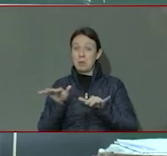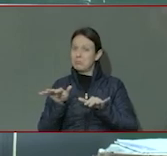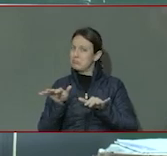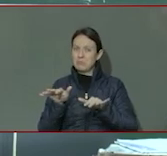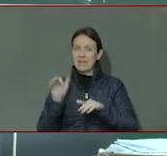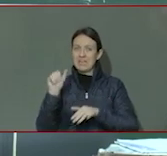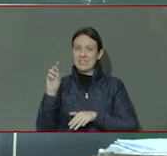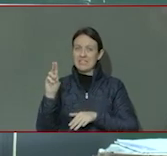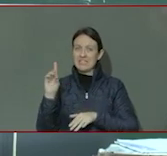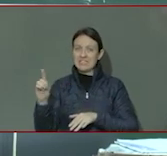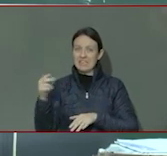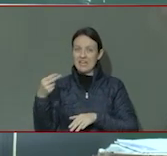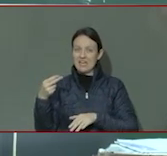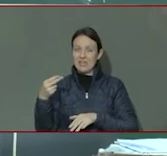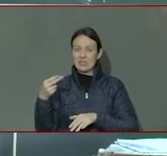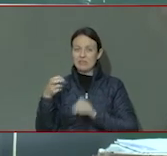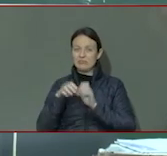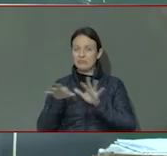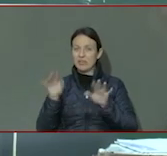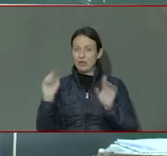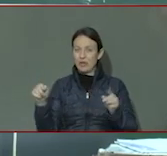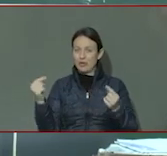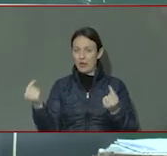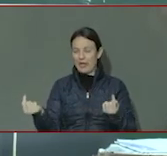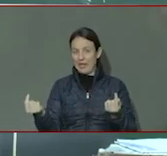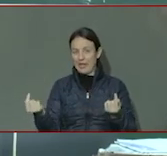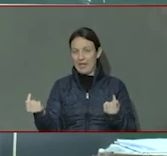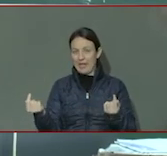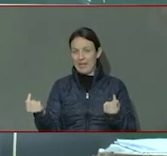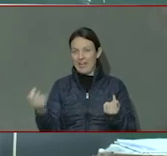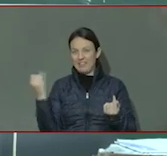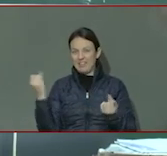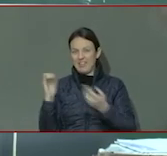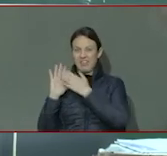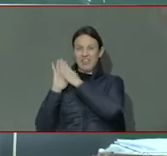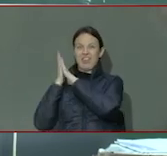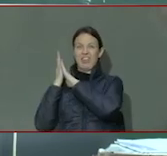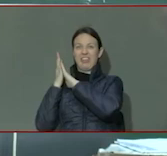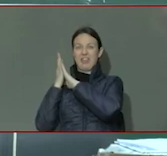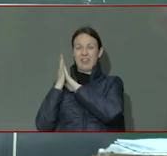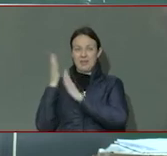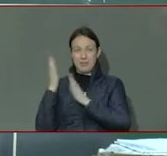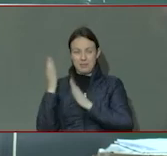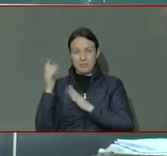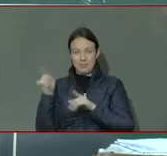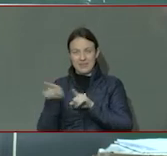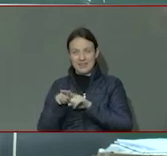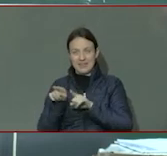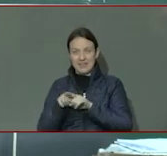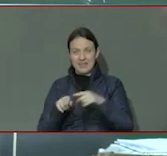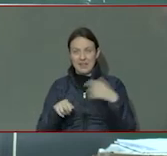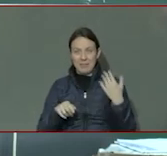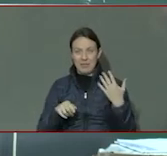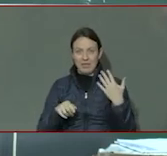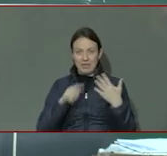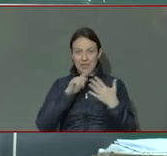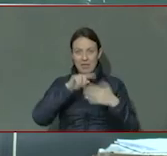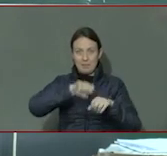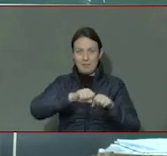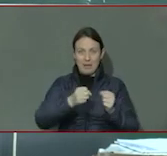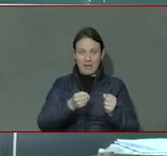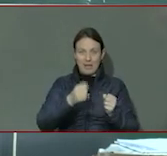Because I can't produce it, there's damage. It's like if I've hurt my fingers, then I can't hold a pen. It's